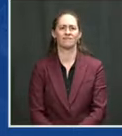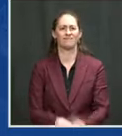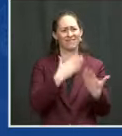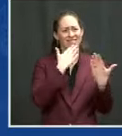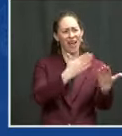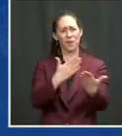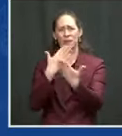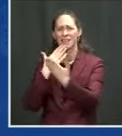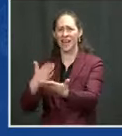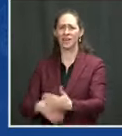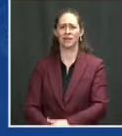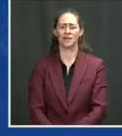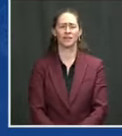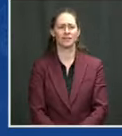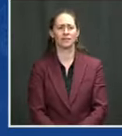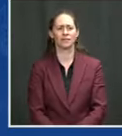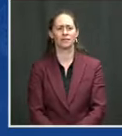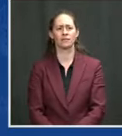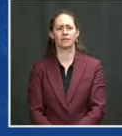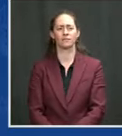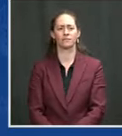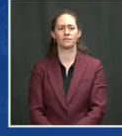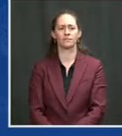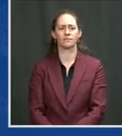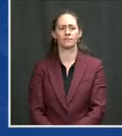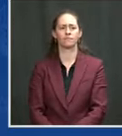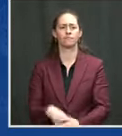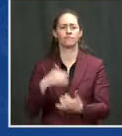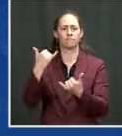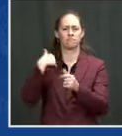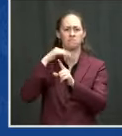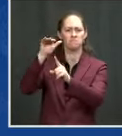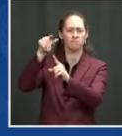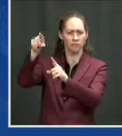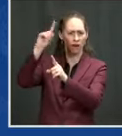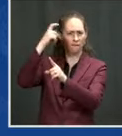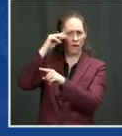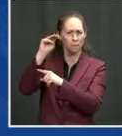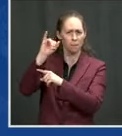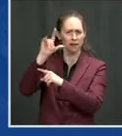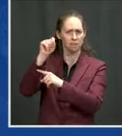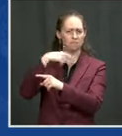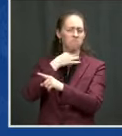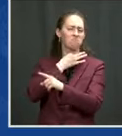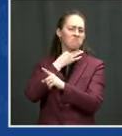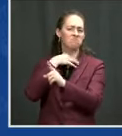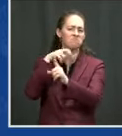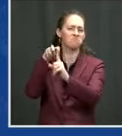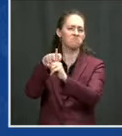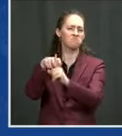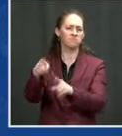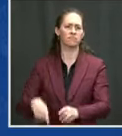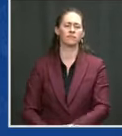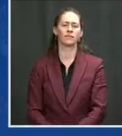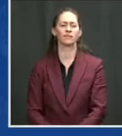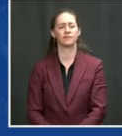I wanted to ask Governor Mills is that the idea of